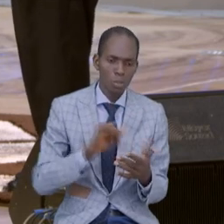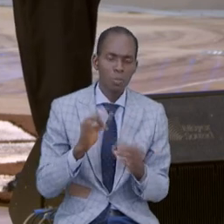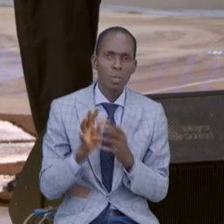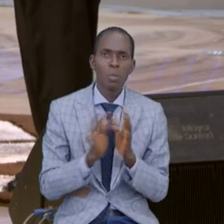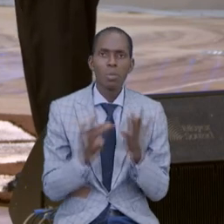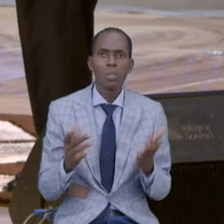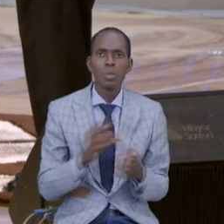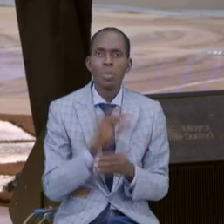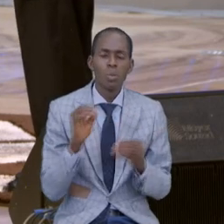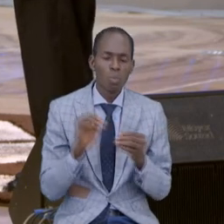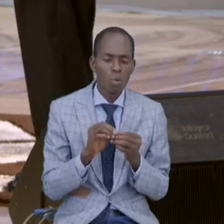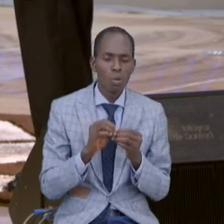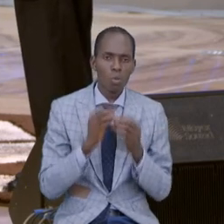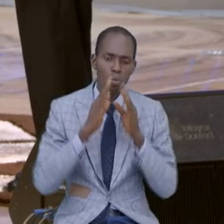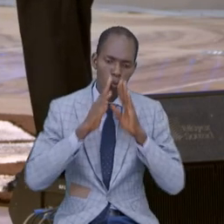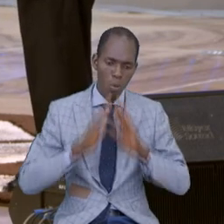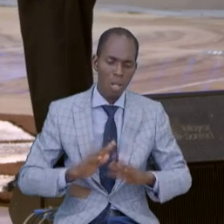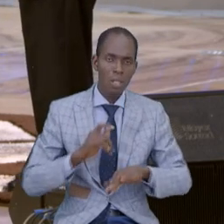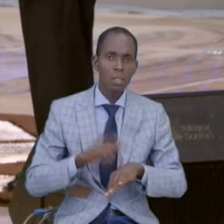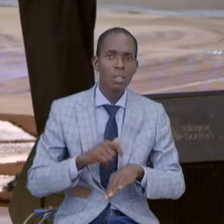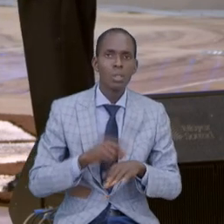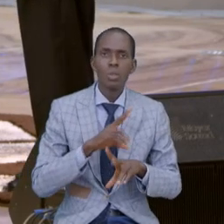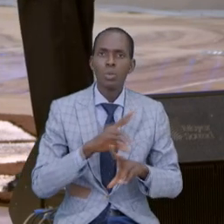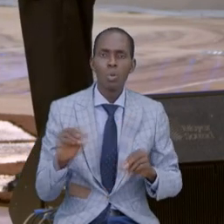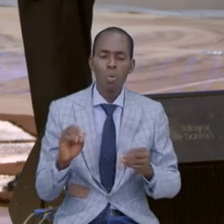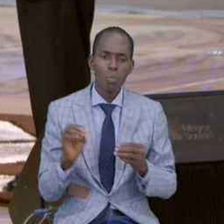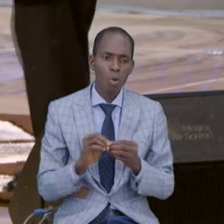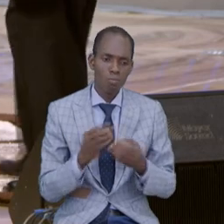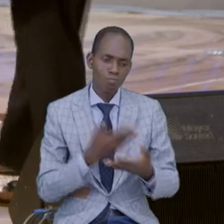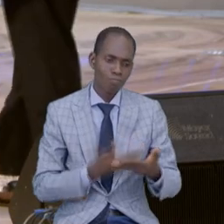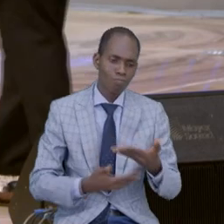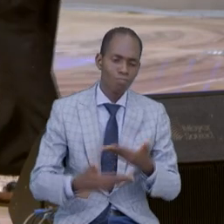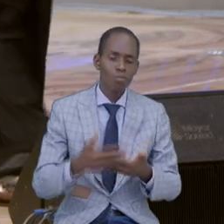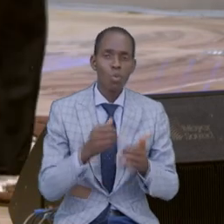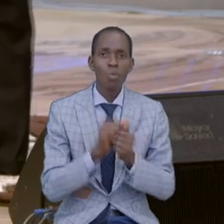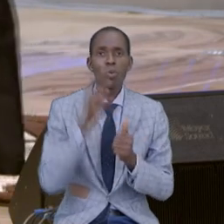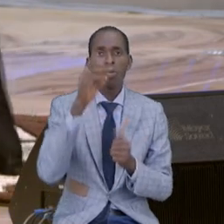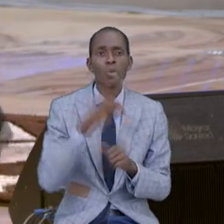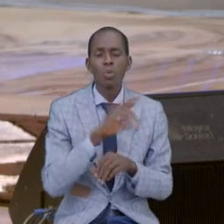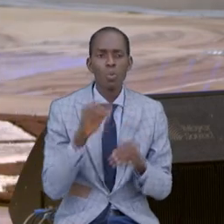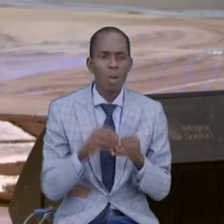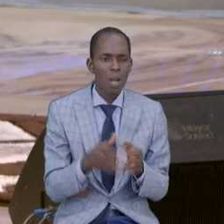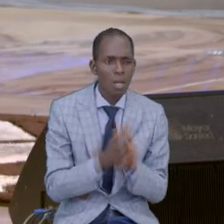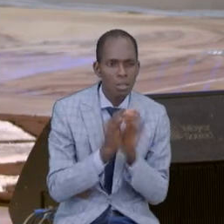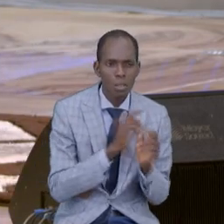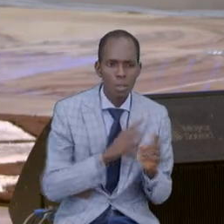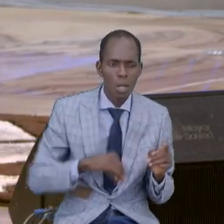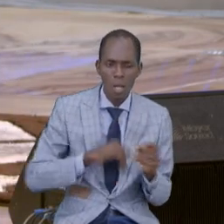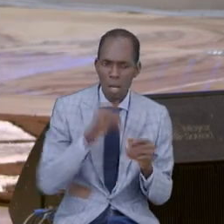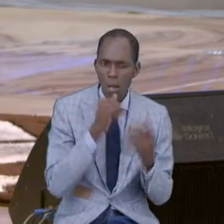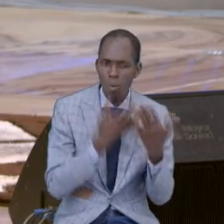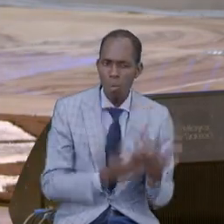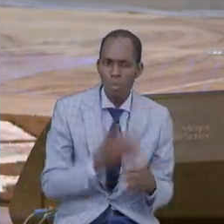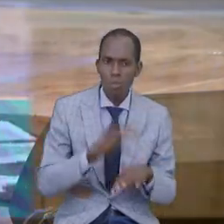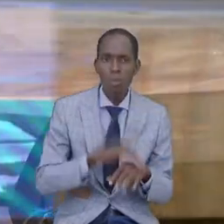no quiet time, no intimacy with God, no asking the Lord and waiting on the Lord. They